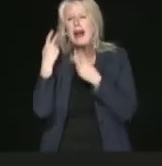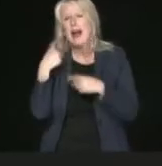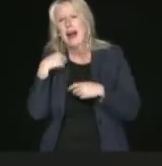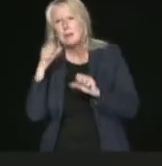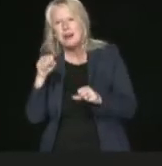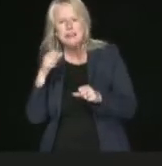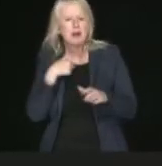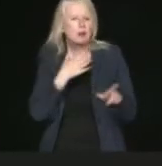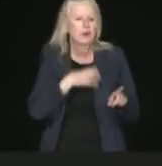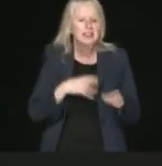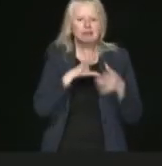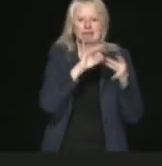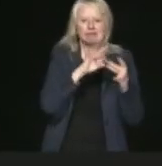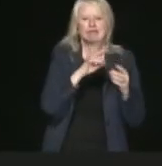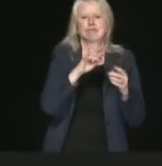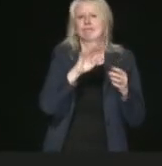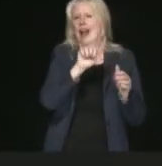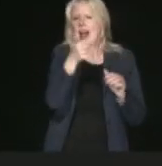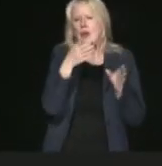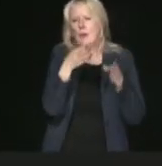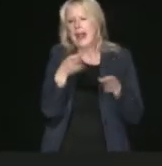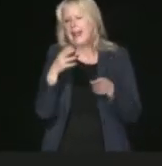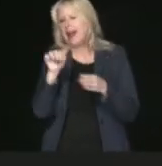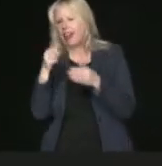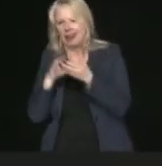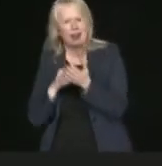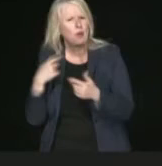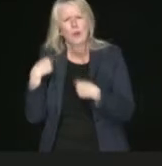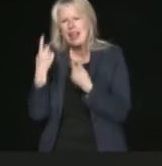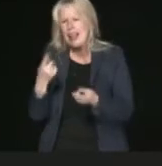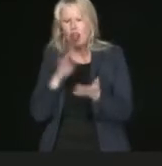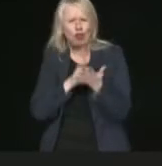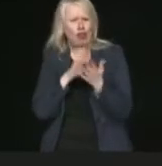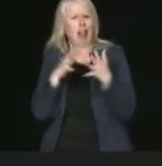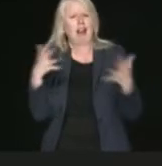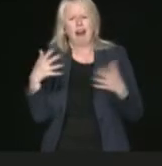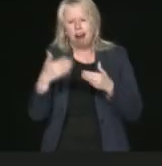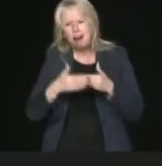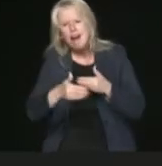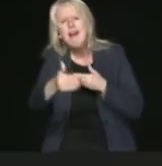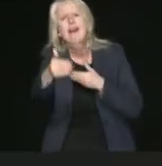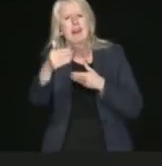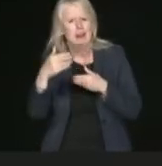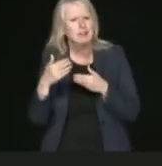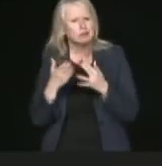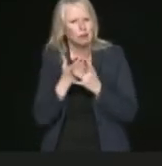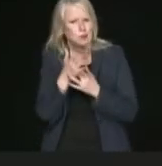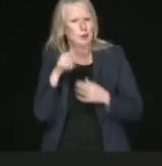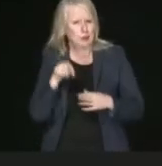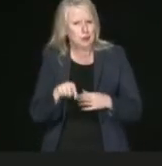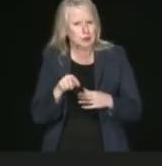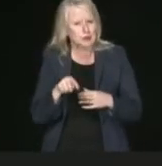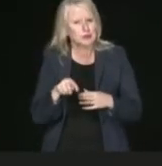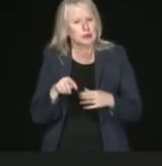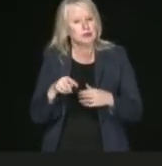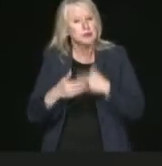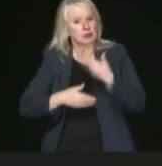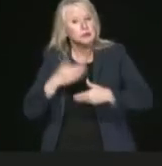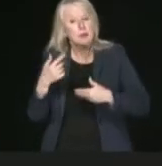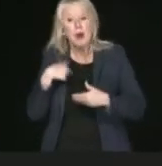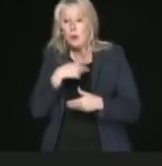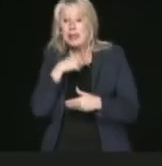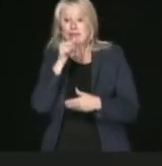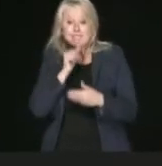this differently or that differently. There's going to be an awful lot of learning through this. But it remains that as we get through this